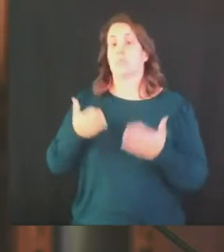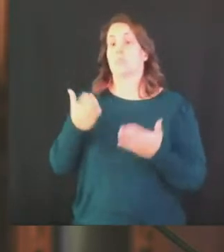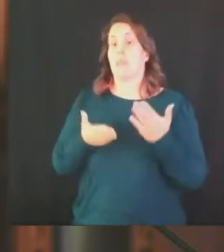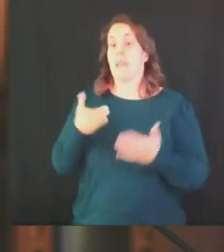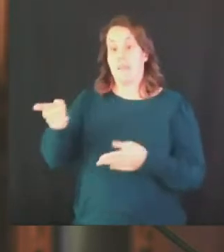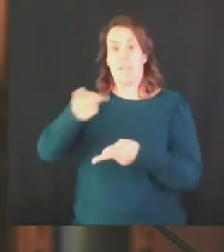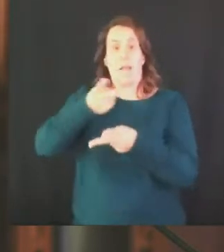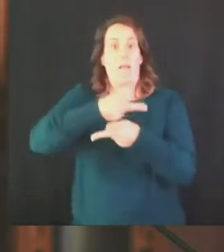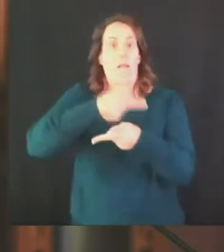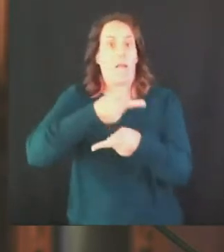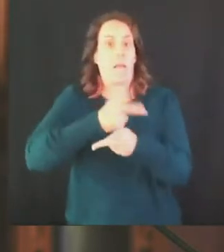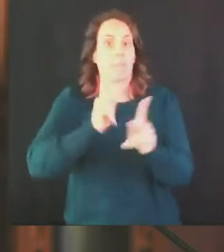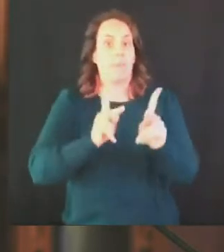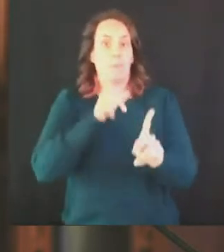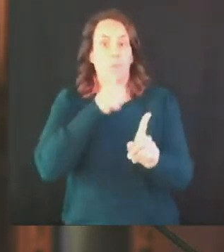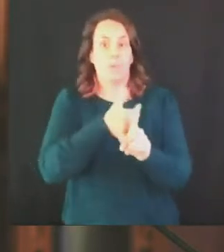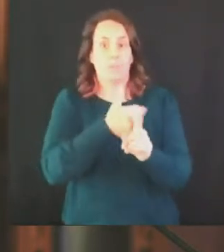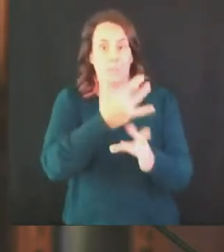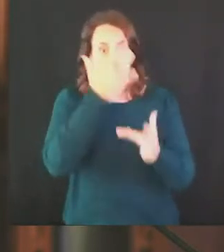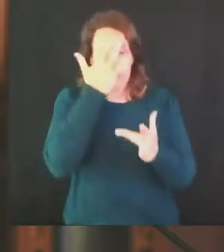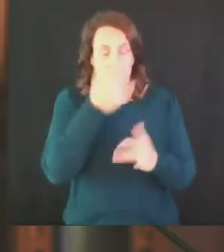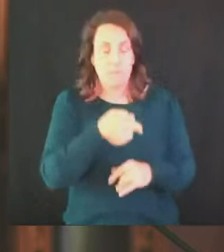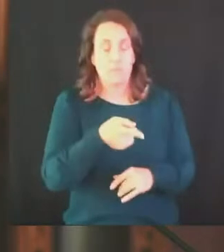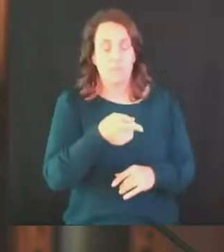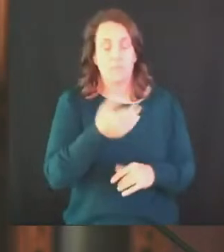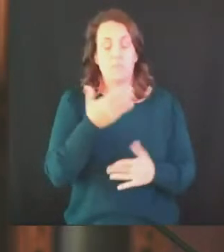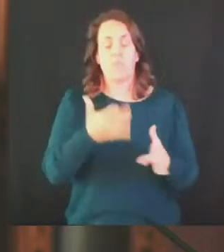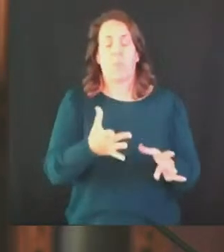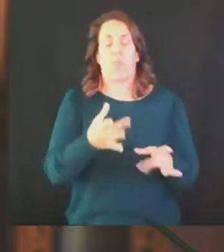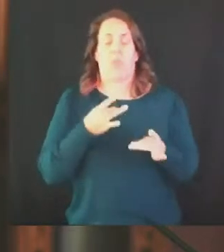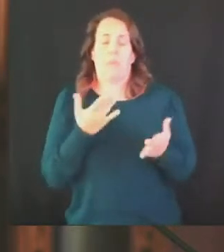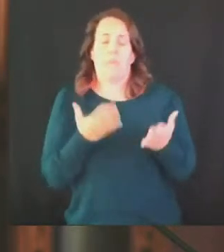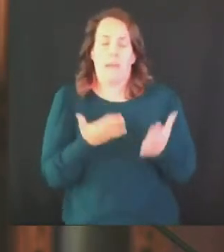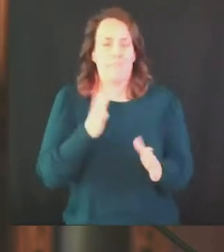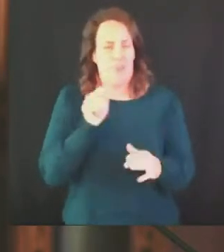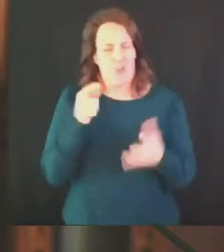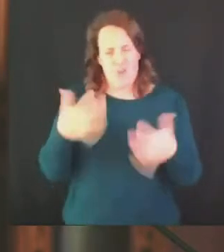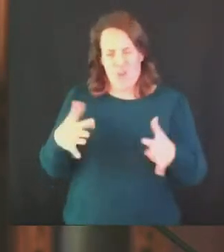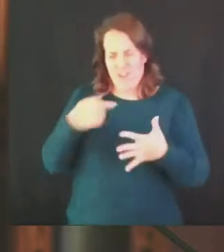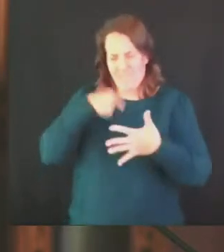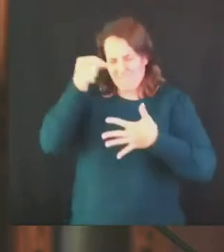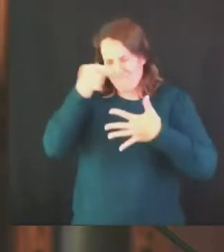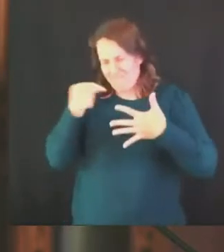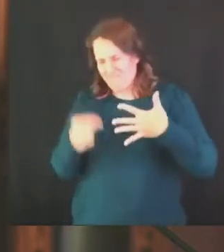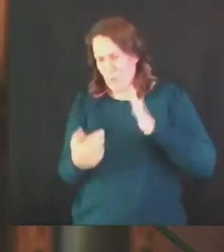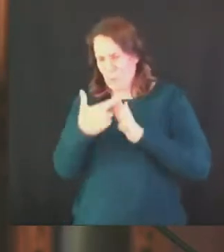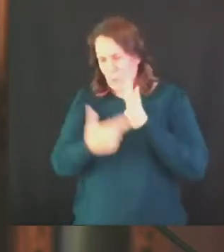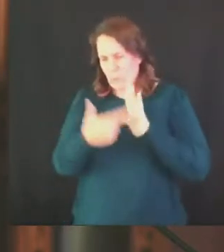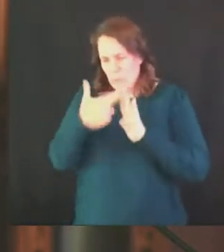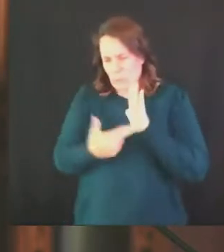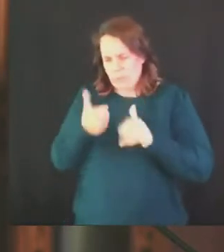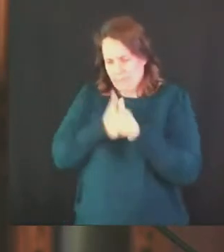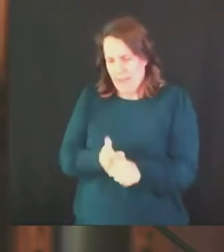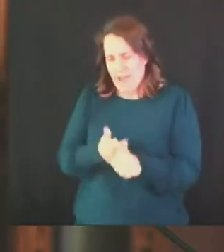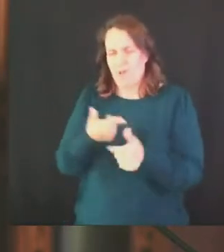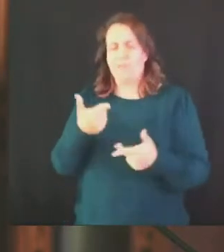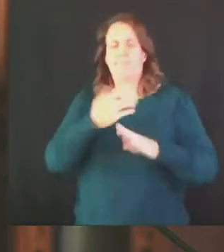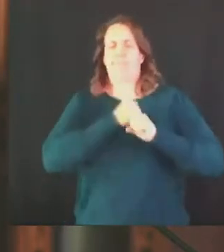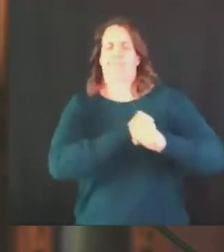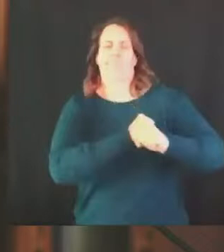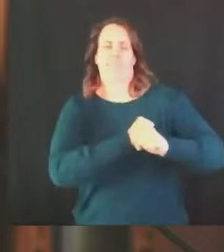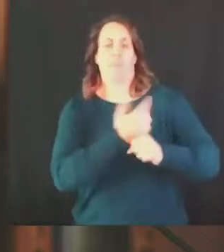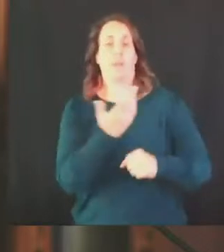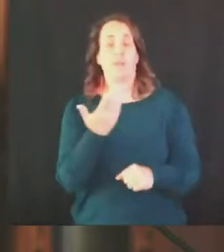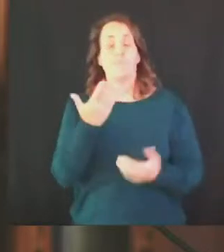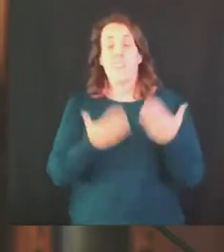know, once they are exposed and need to be tested in quarantine, it may be that that test comes back negative,